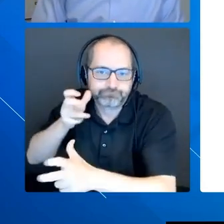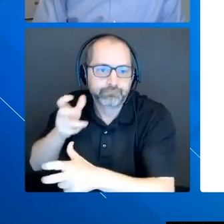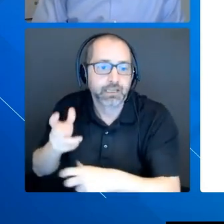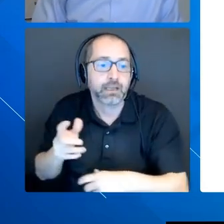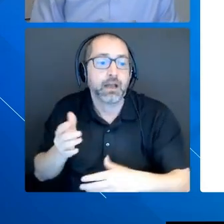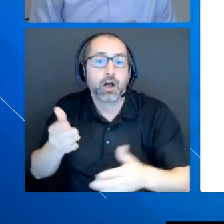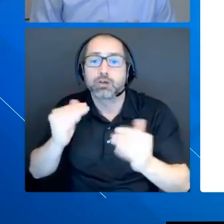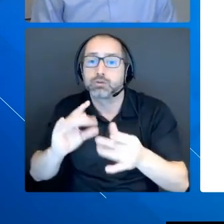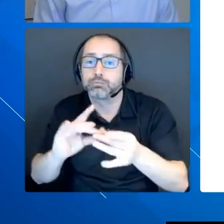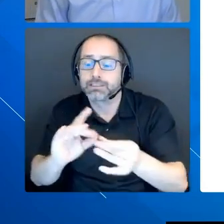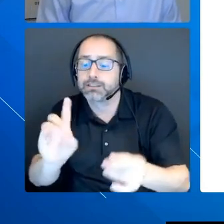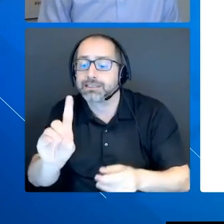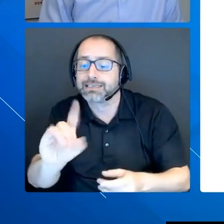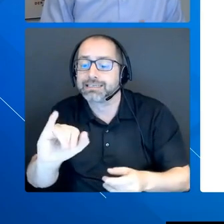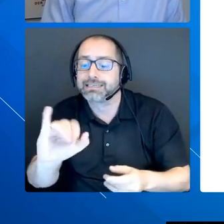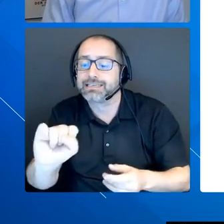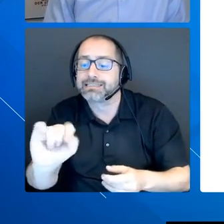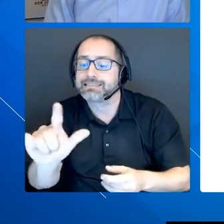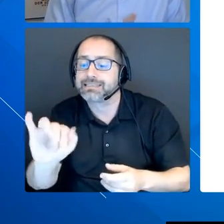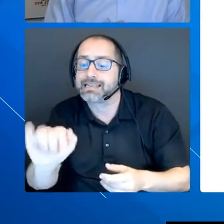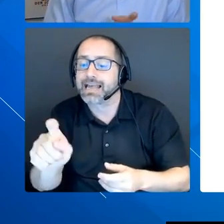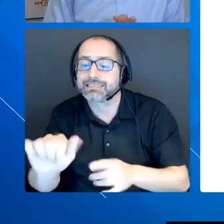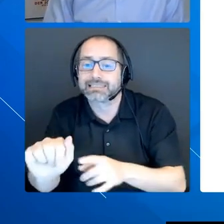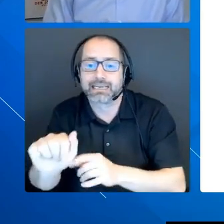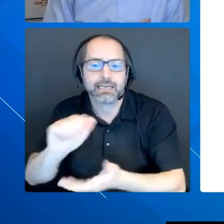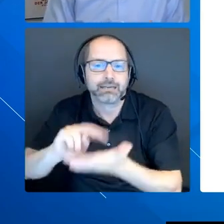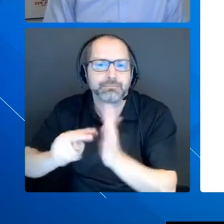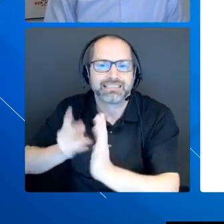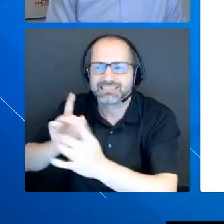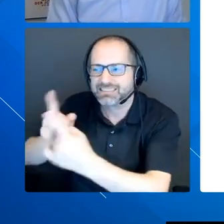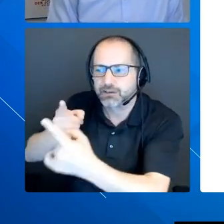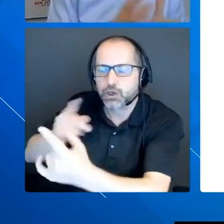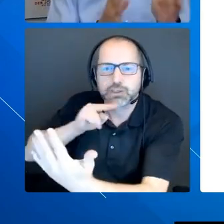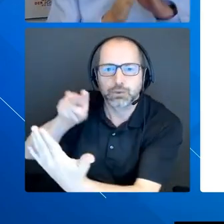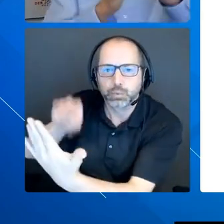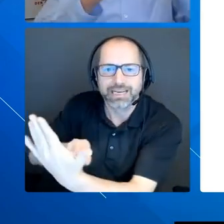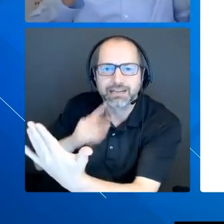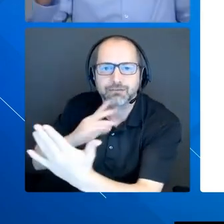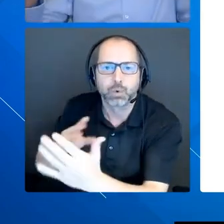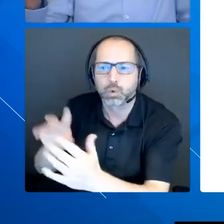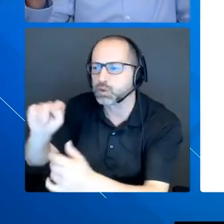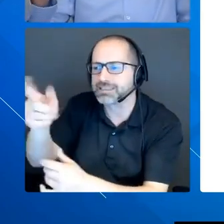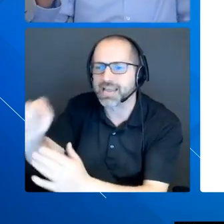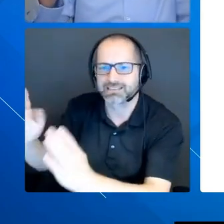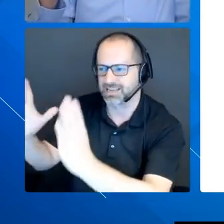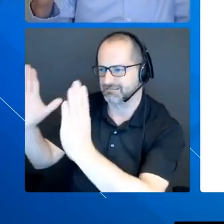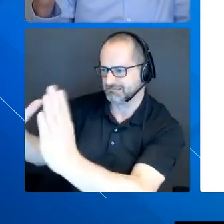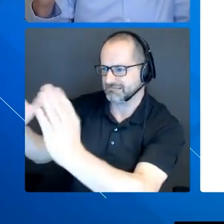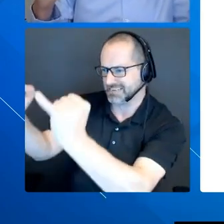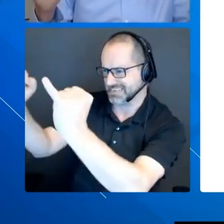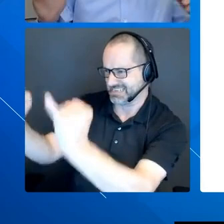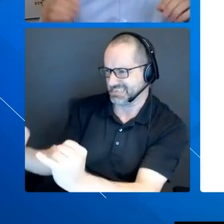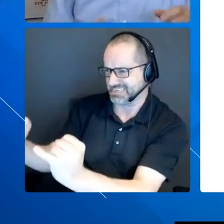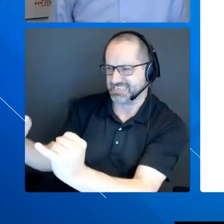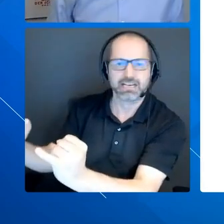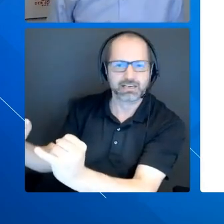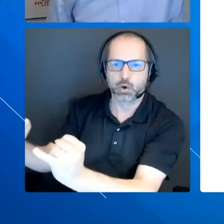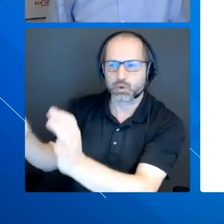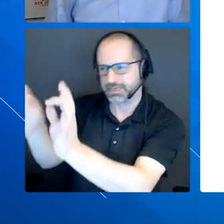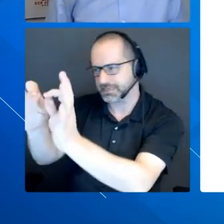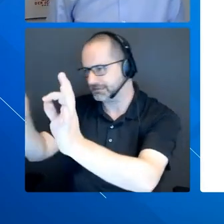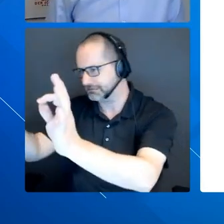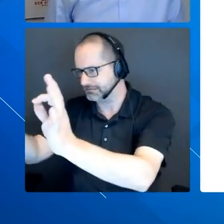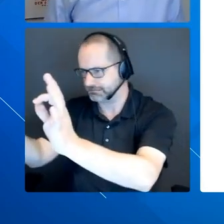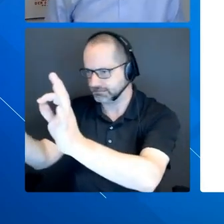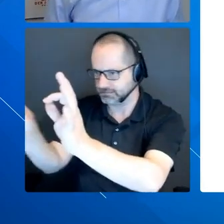dyslexia. Dyslexia has issues reading, difficulty reading justified text like here, where it's aligned both to the left and the right.